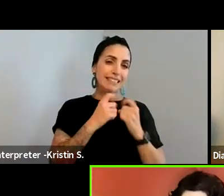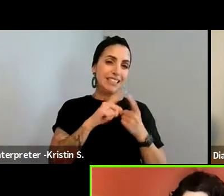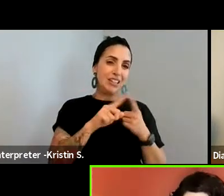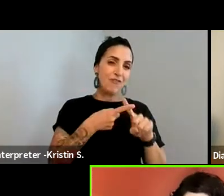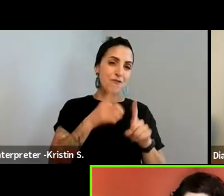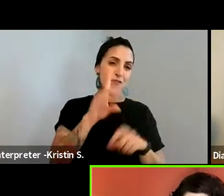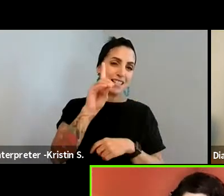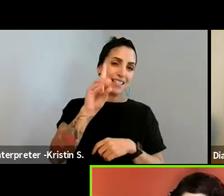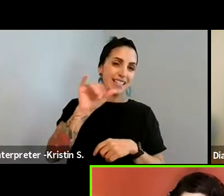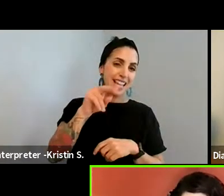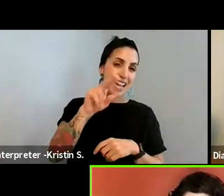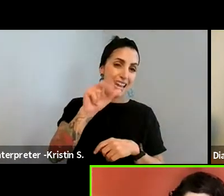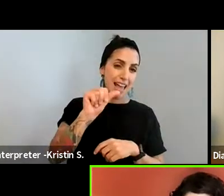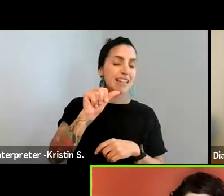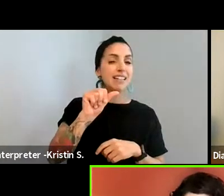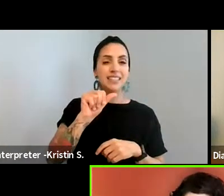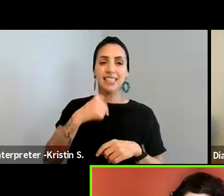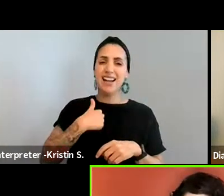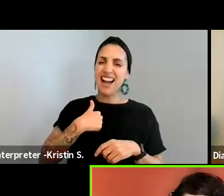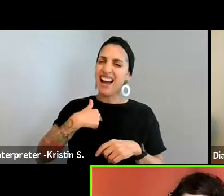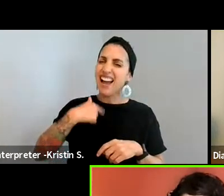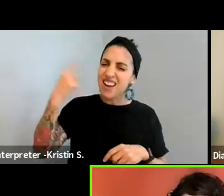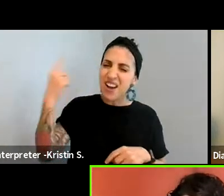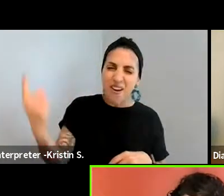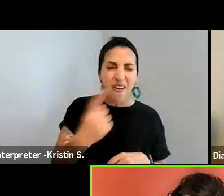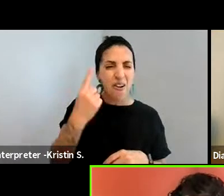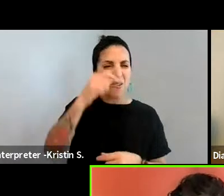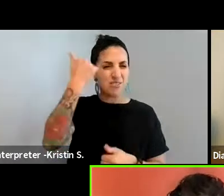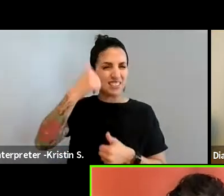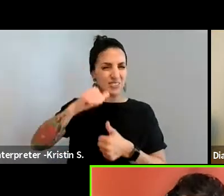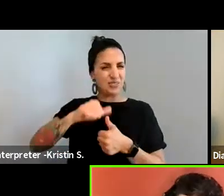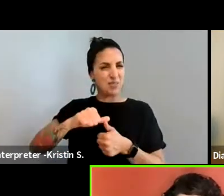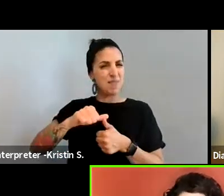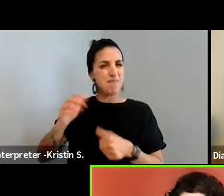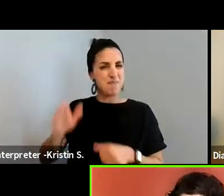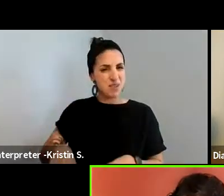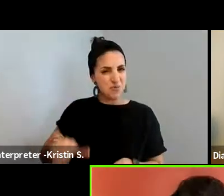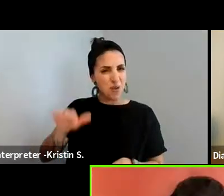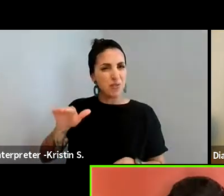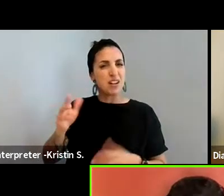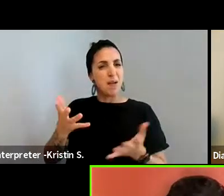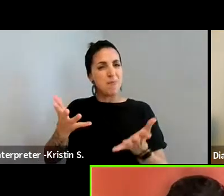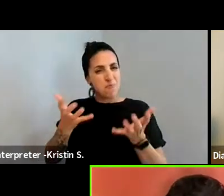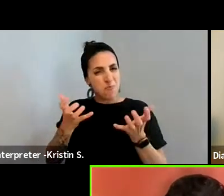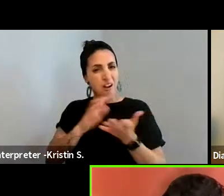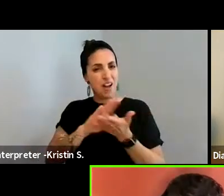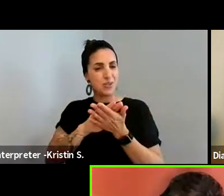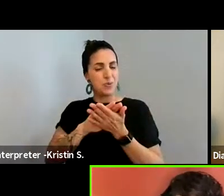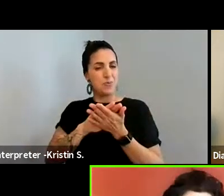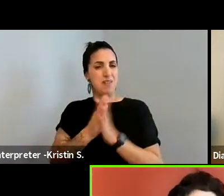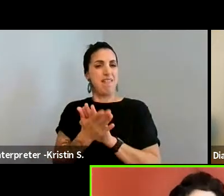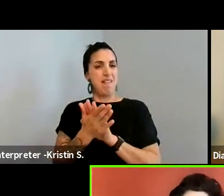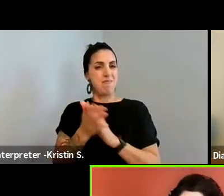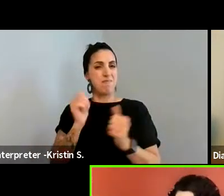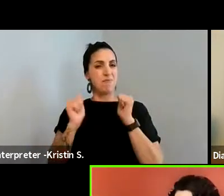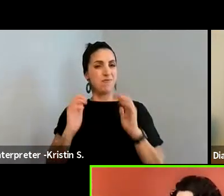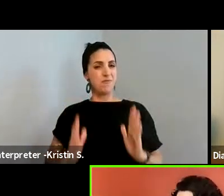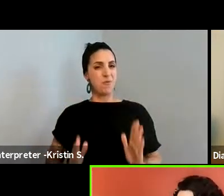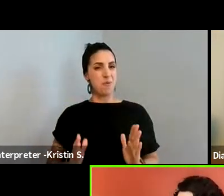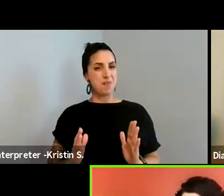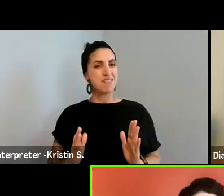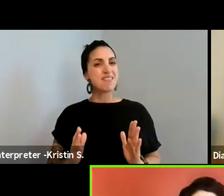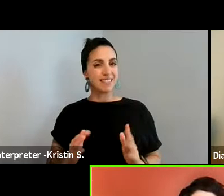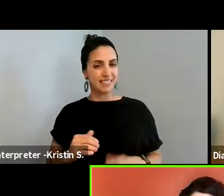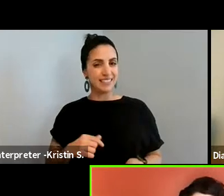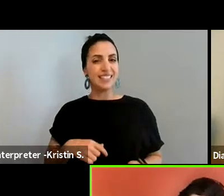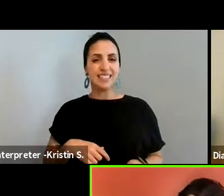I don't ever remember a time where I didn't want to be a performer of some kind. Like, I feel like